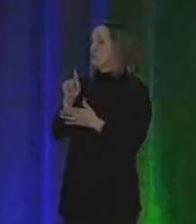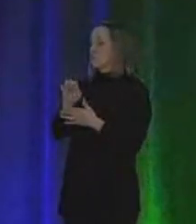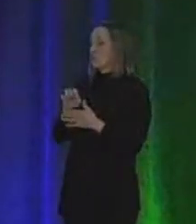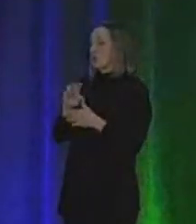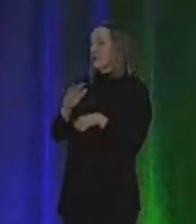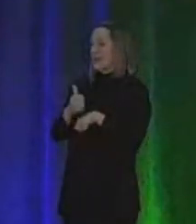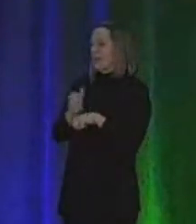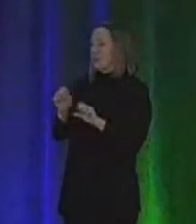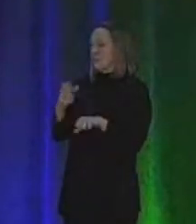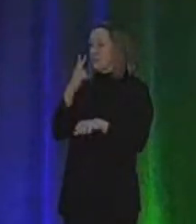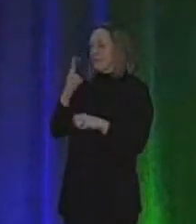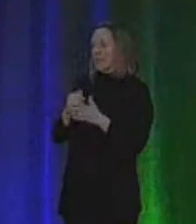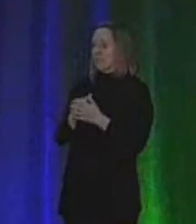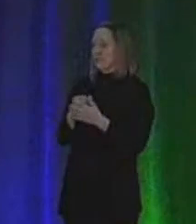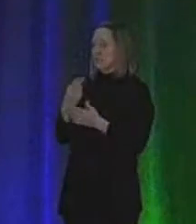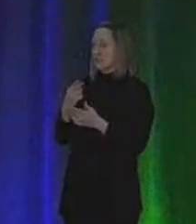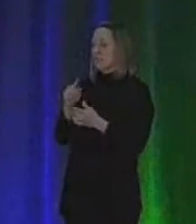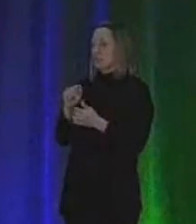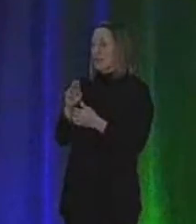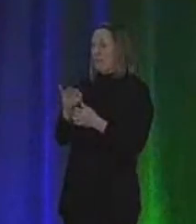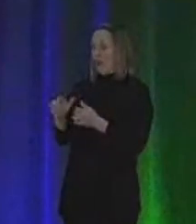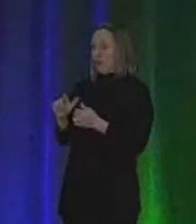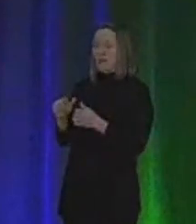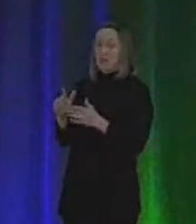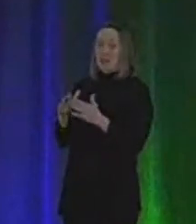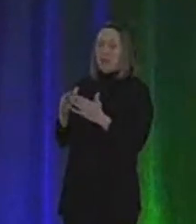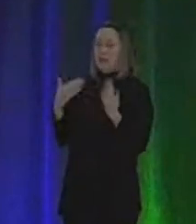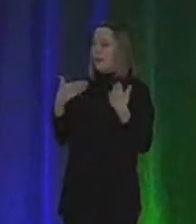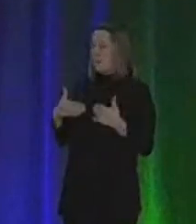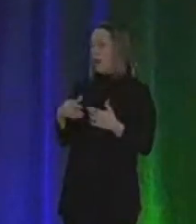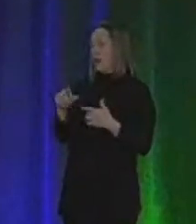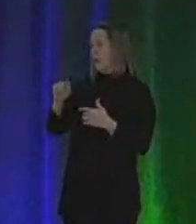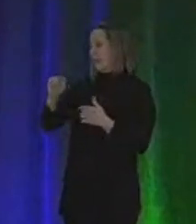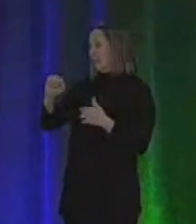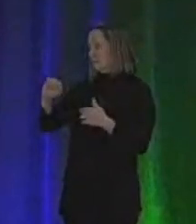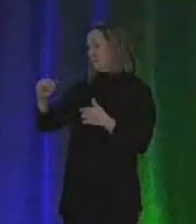as you can see, we have an HTML tag and a body tag.